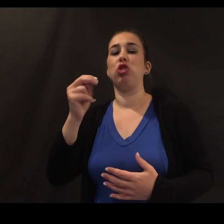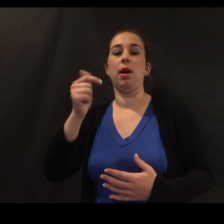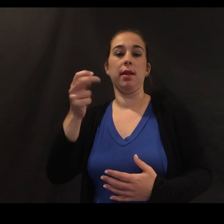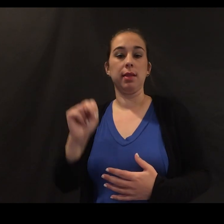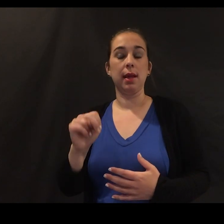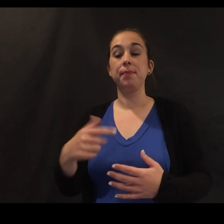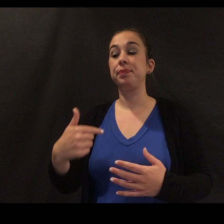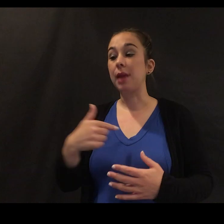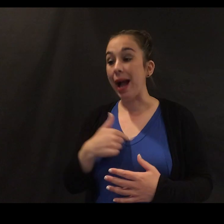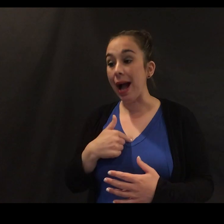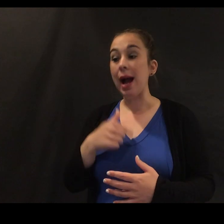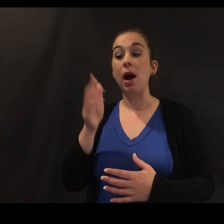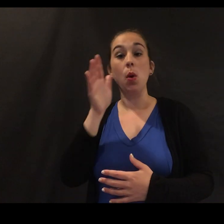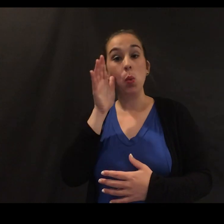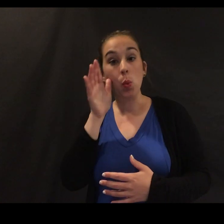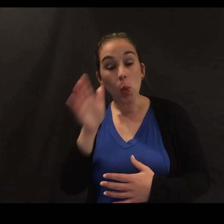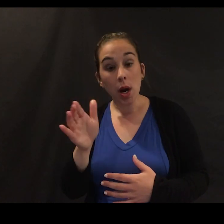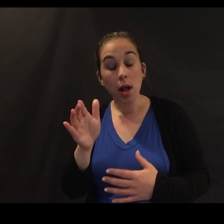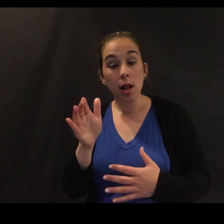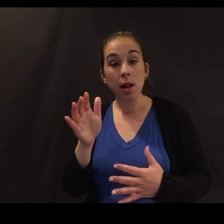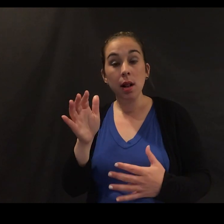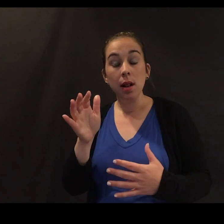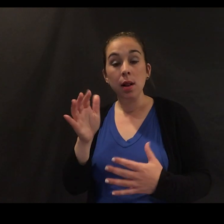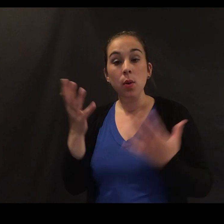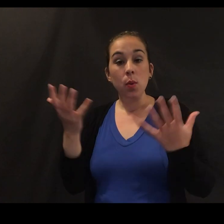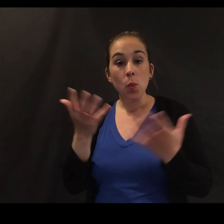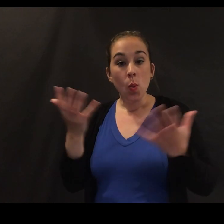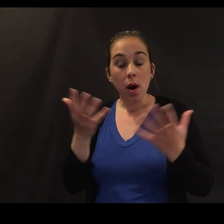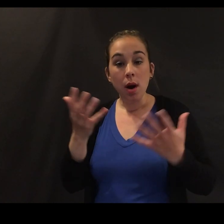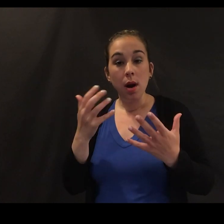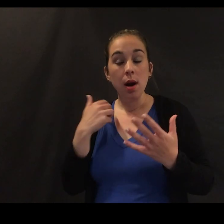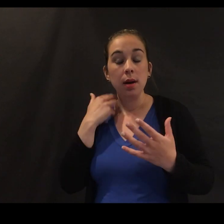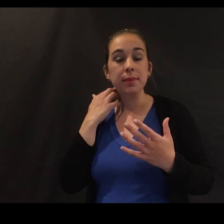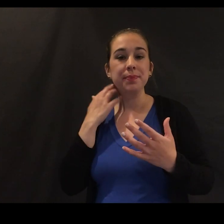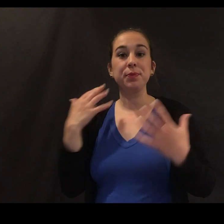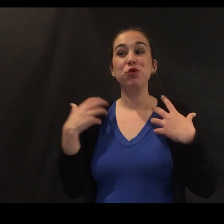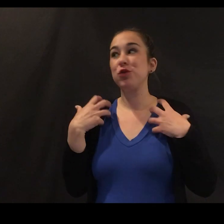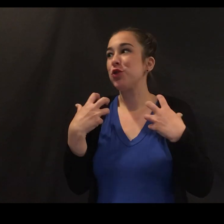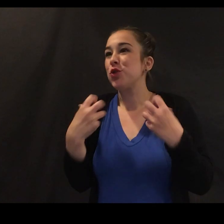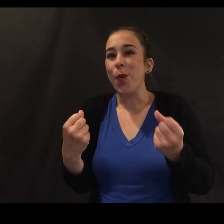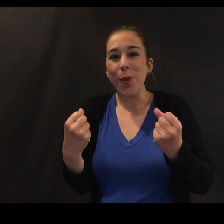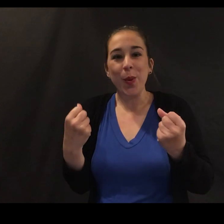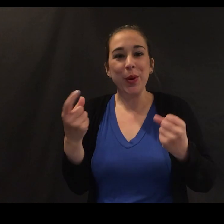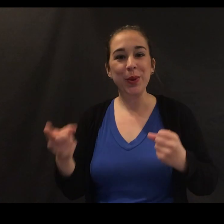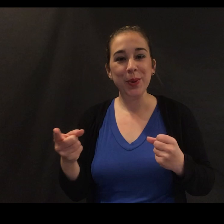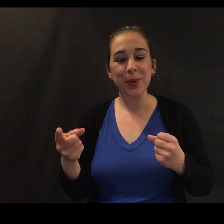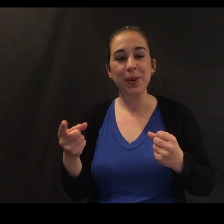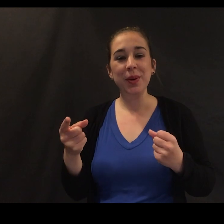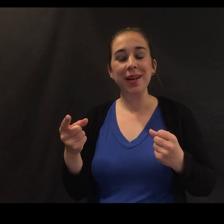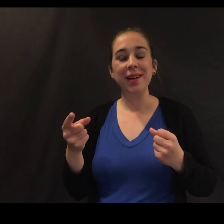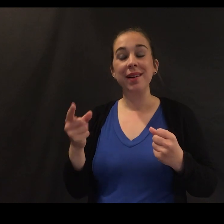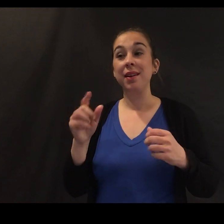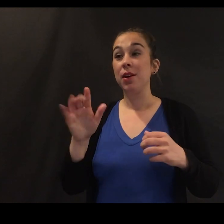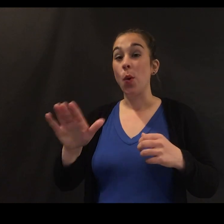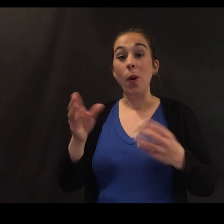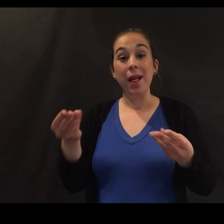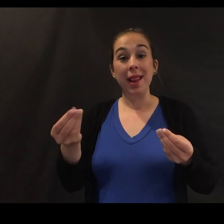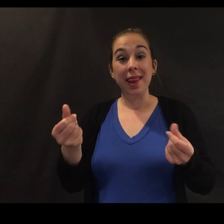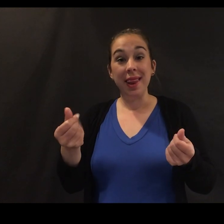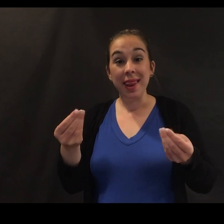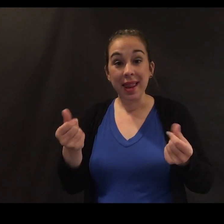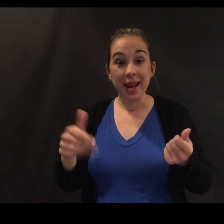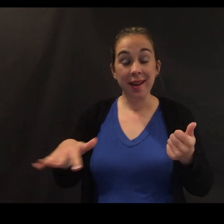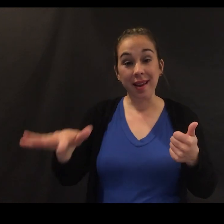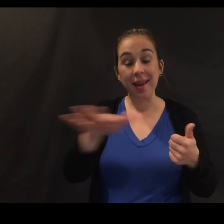will, oh my goodness, restore to you All the land, notice that, all the